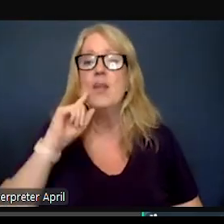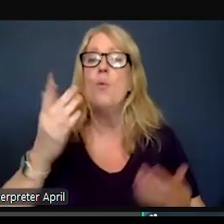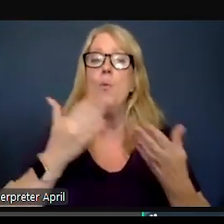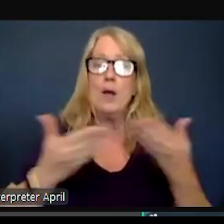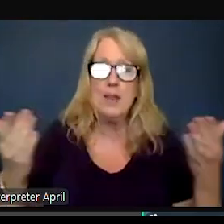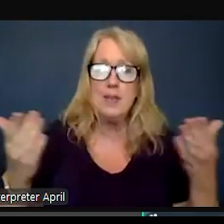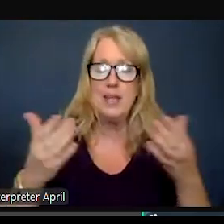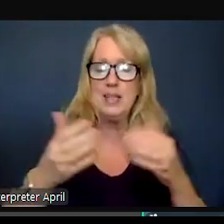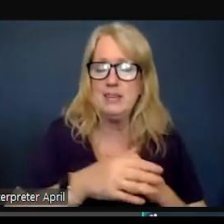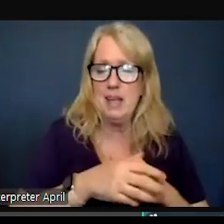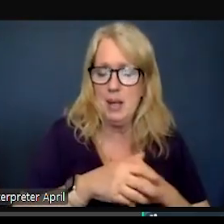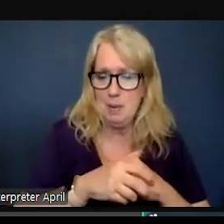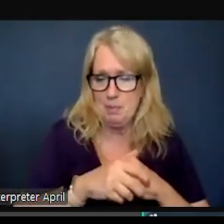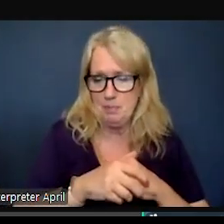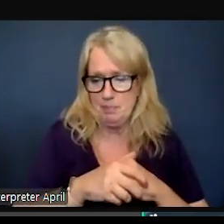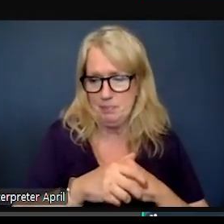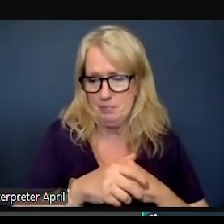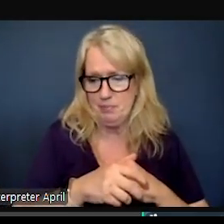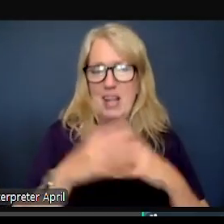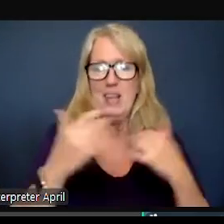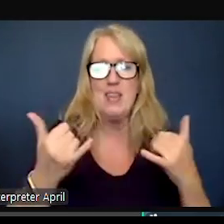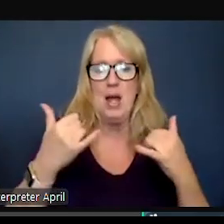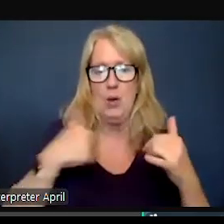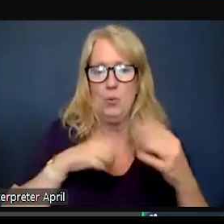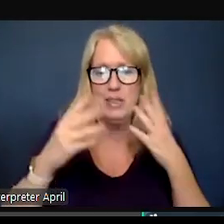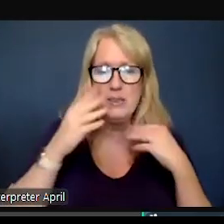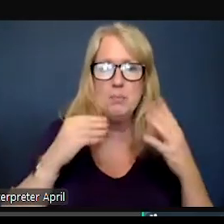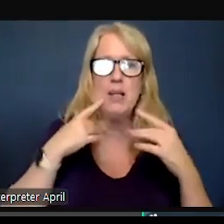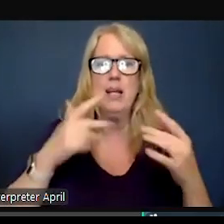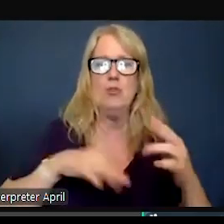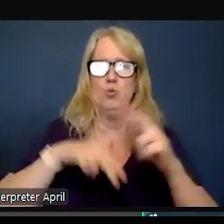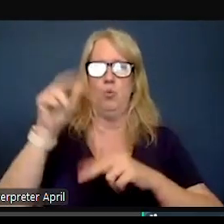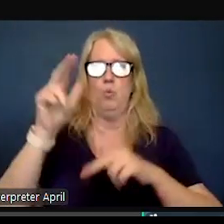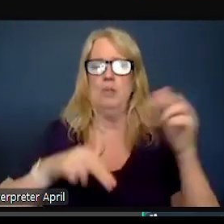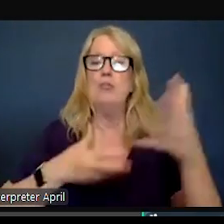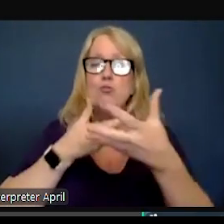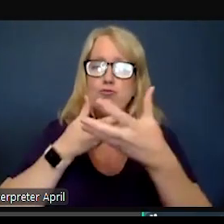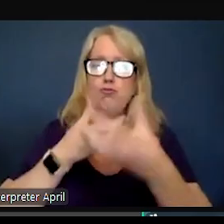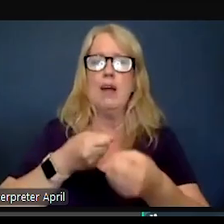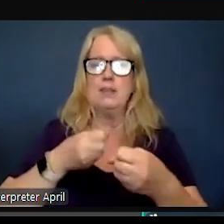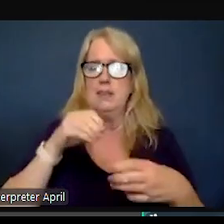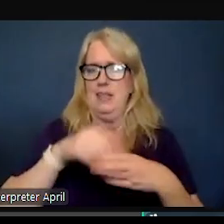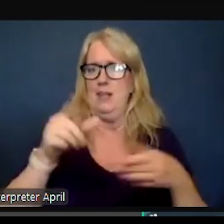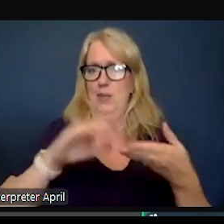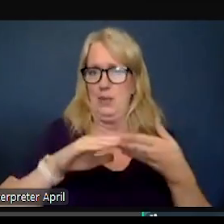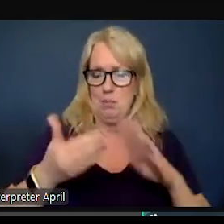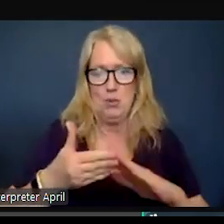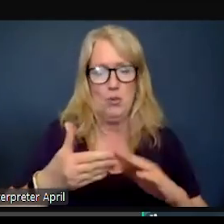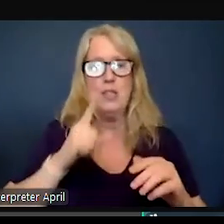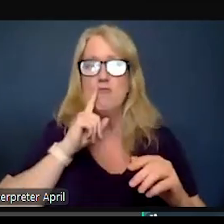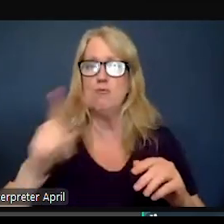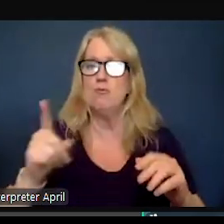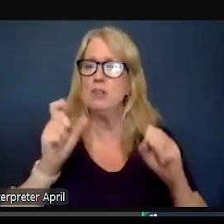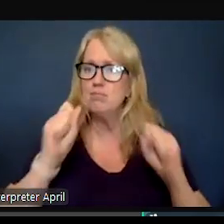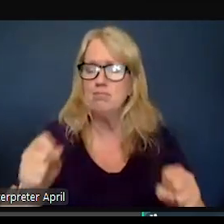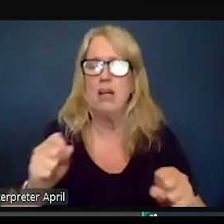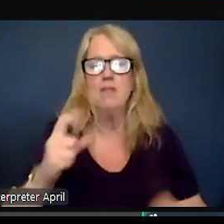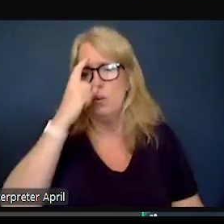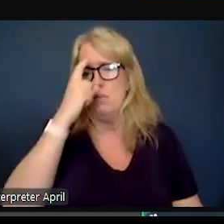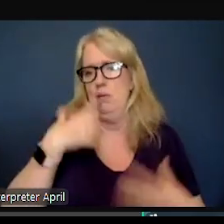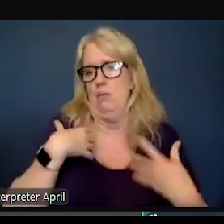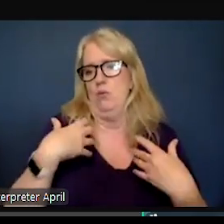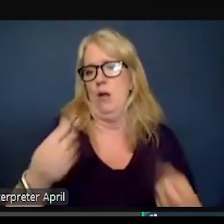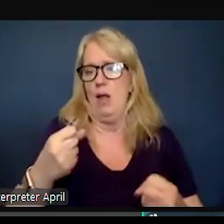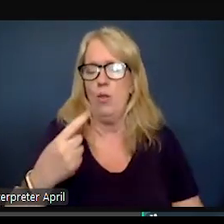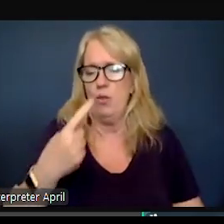that we are up against is building trust in the community, and we are really ambassadors for mental health